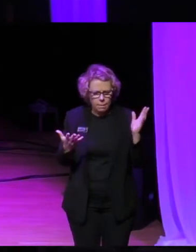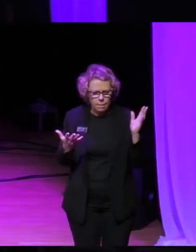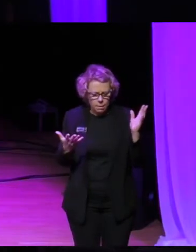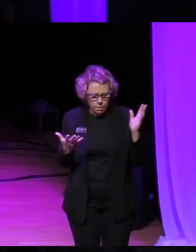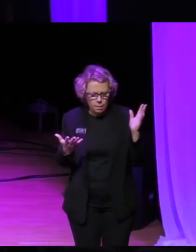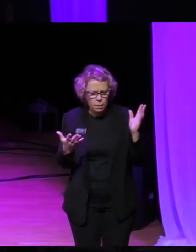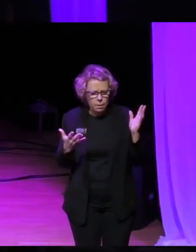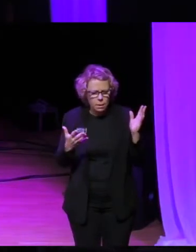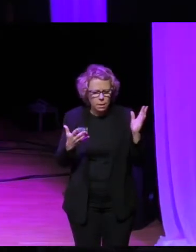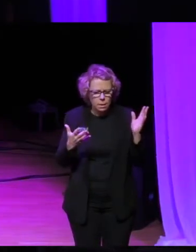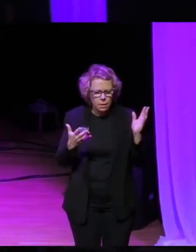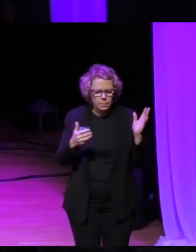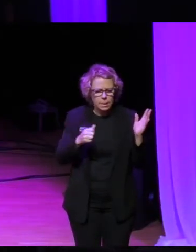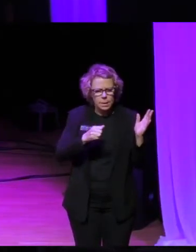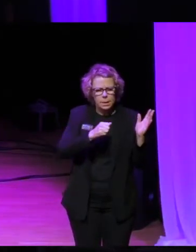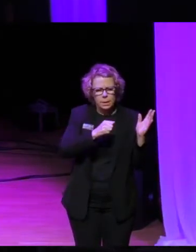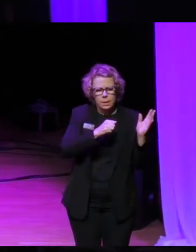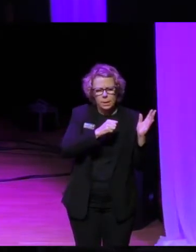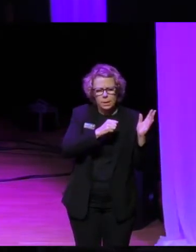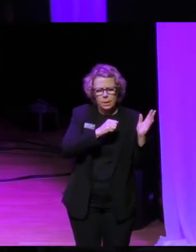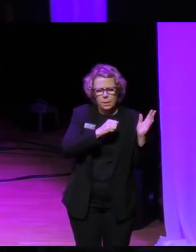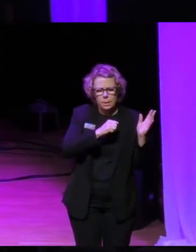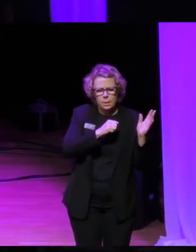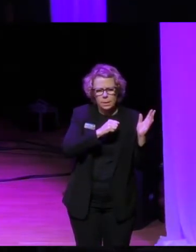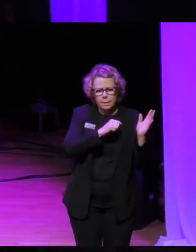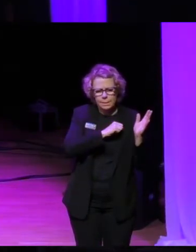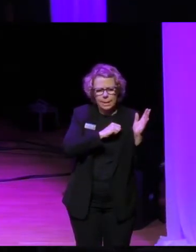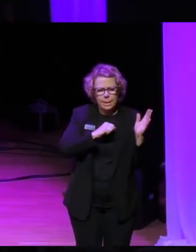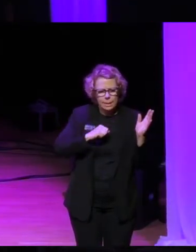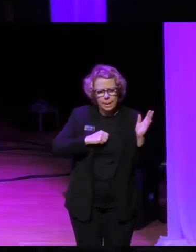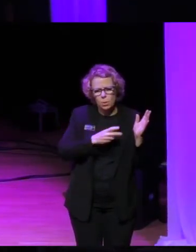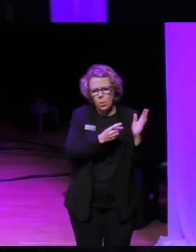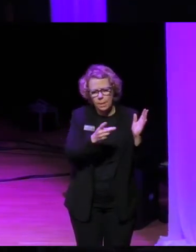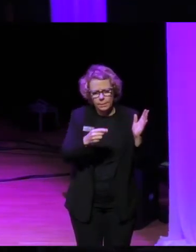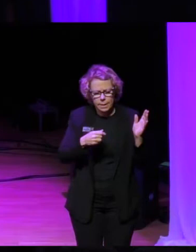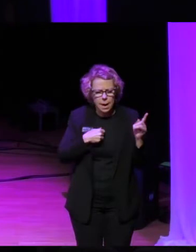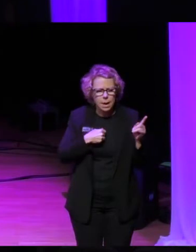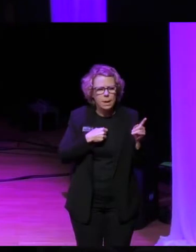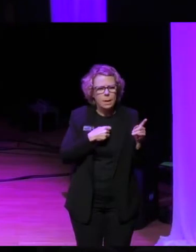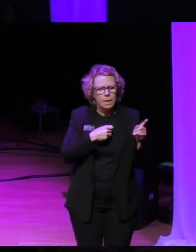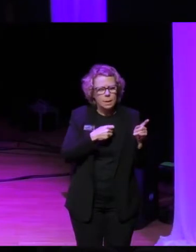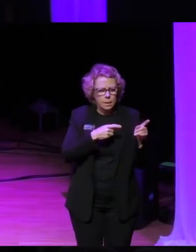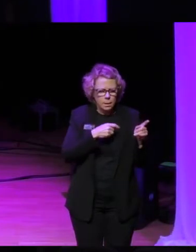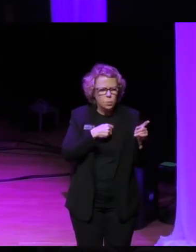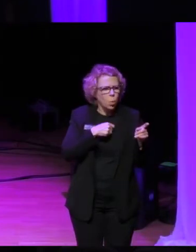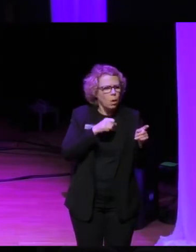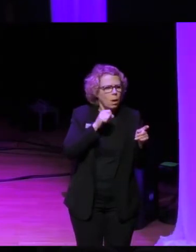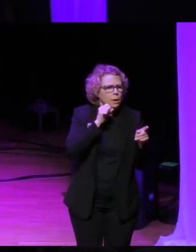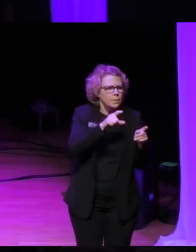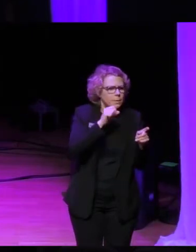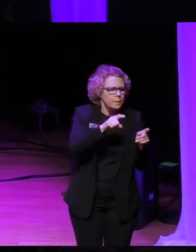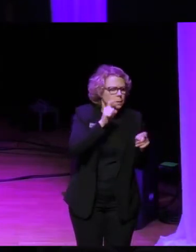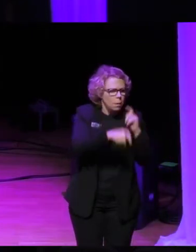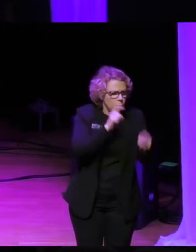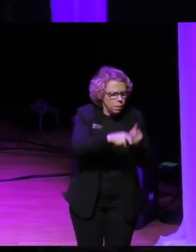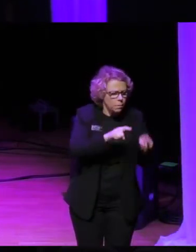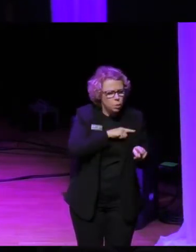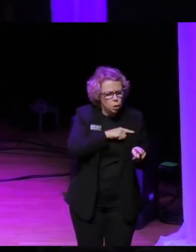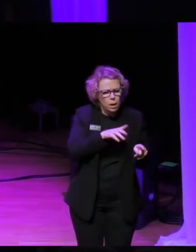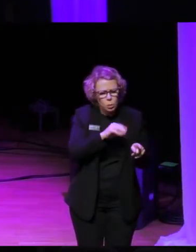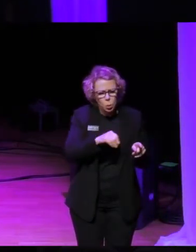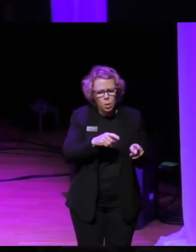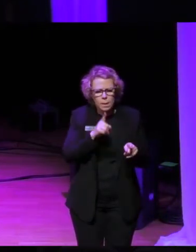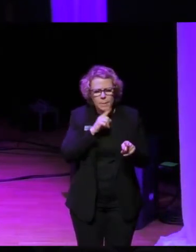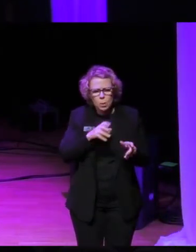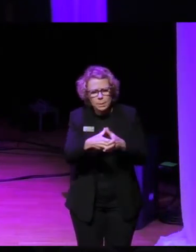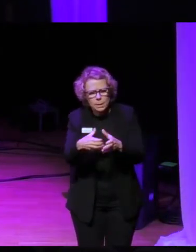to really silencing minority voices, will lead to a culture of censorship or overprotection on the part of social media companies, where they'll feel that